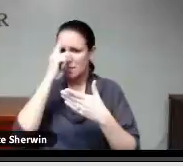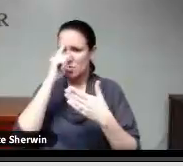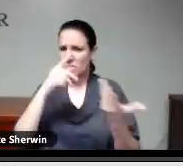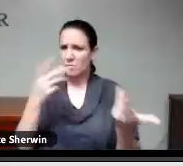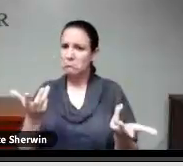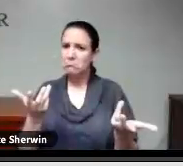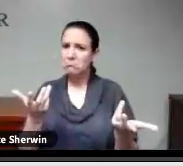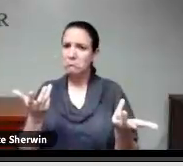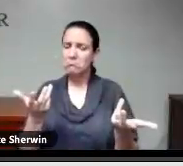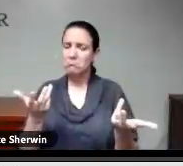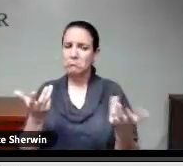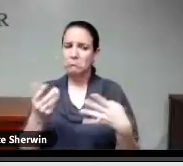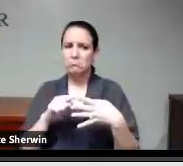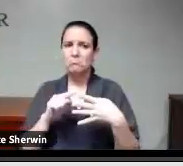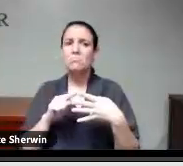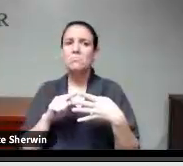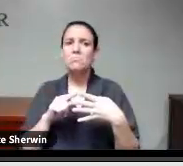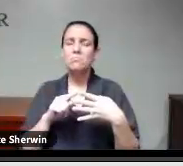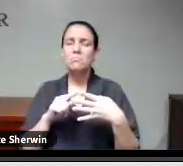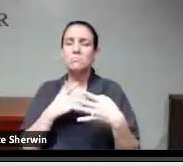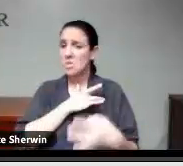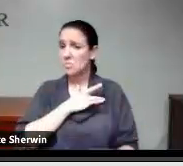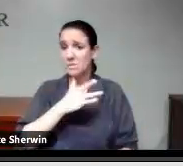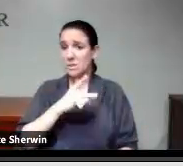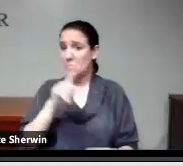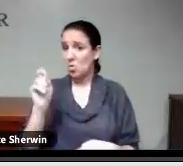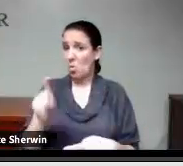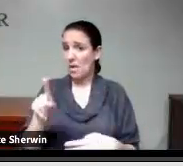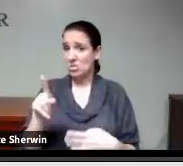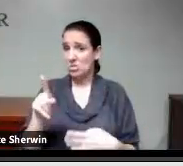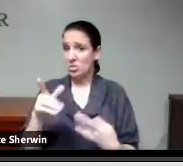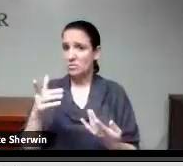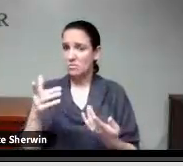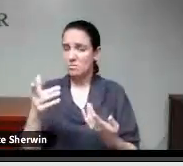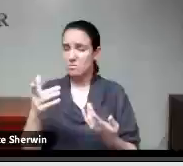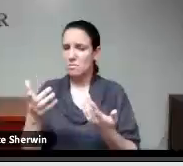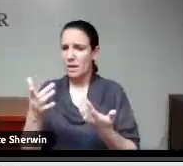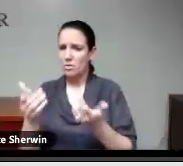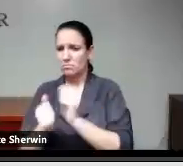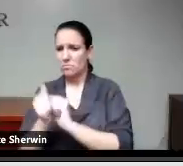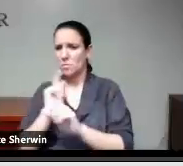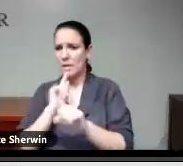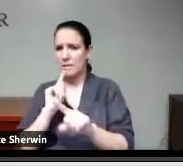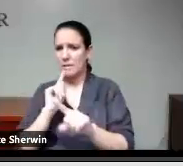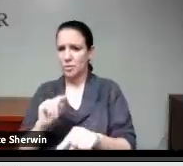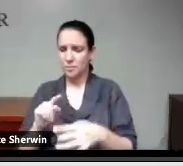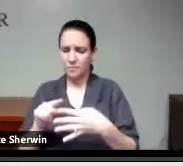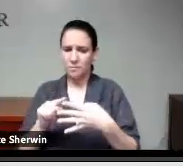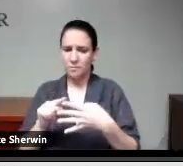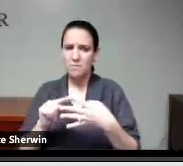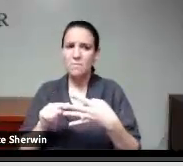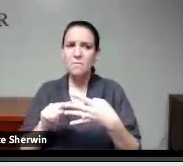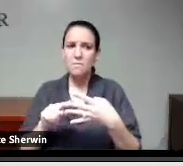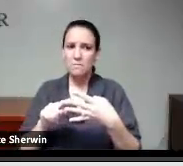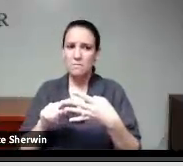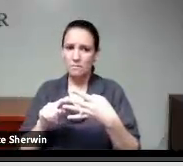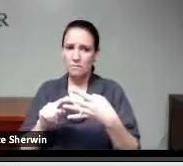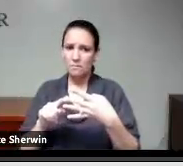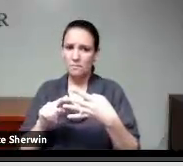Now, these are the typical kinds of questions that I think are most often answered at this level, right?